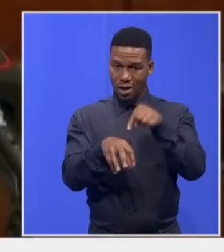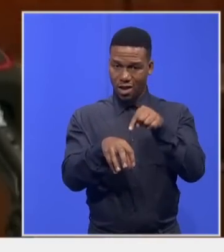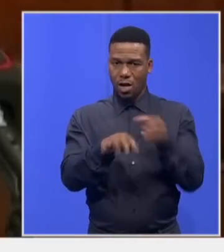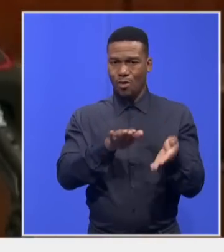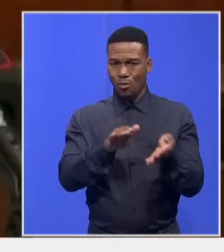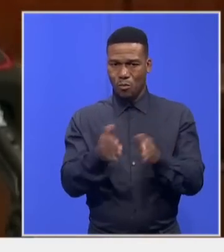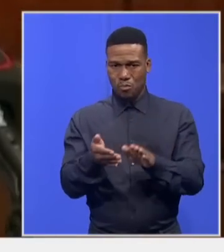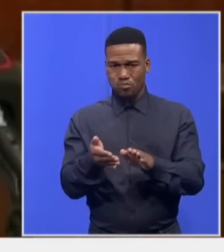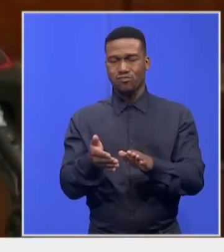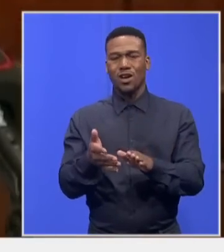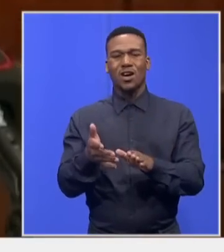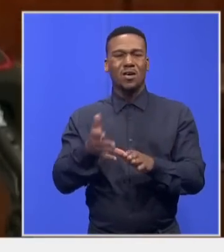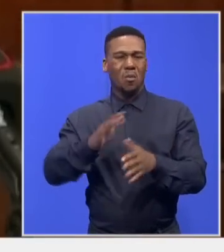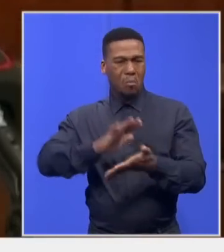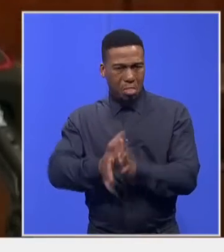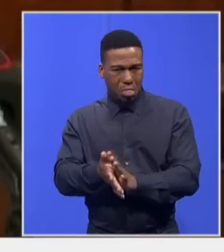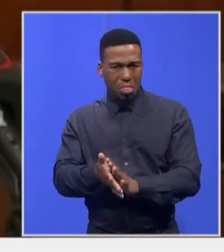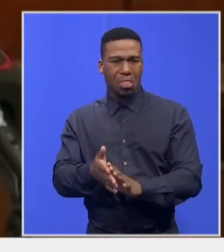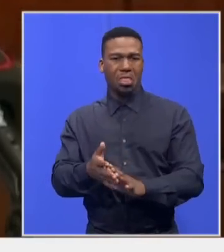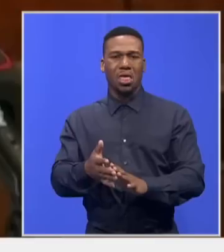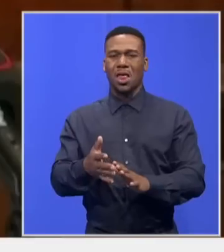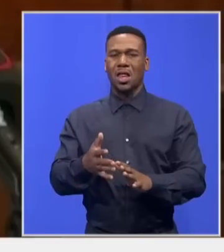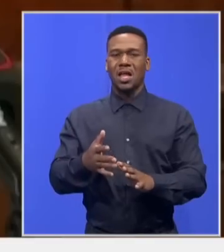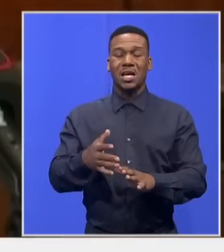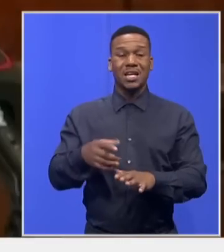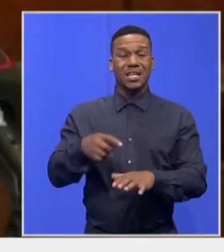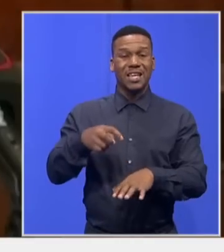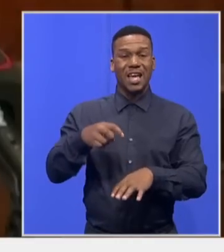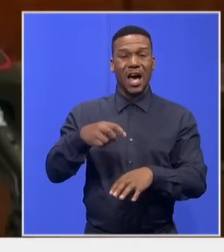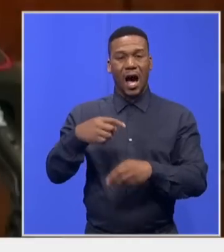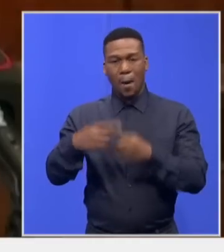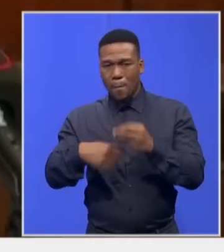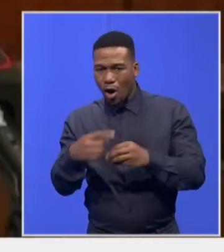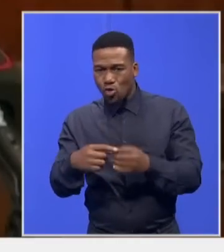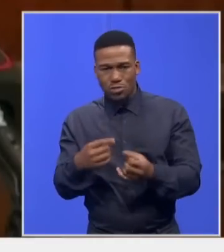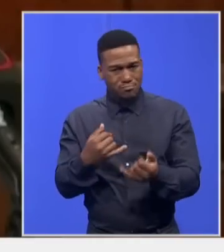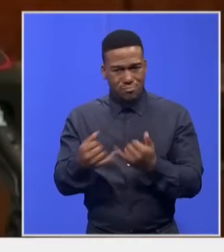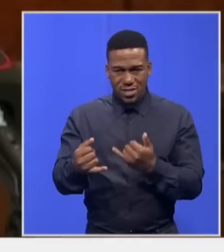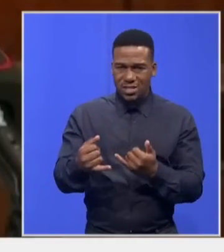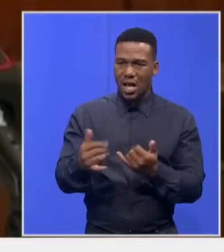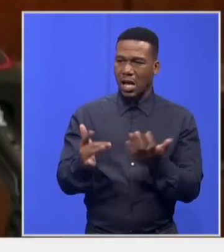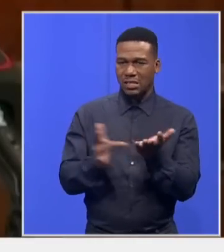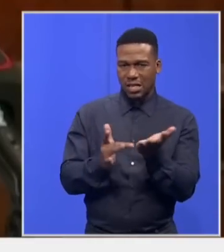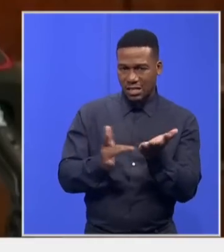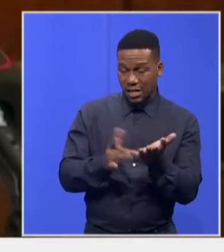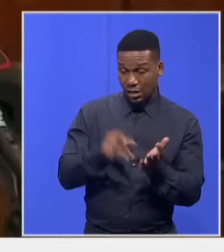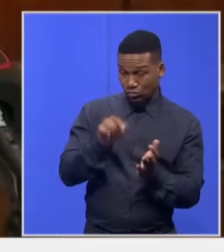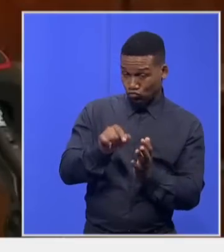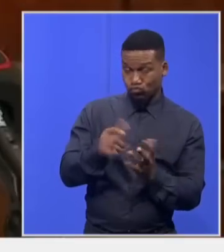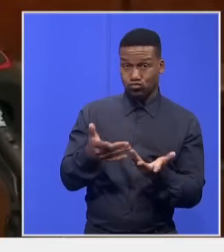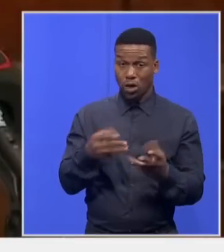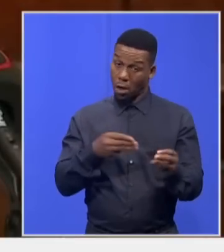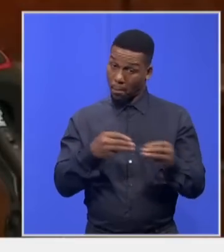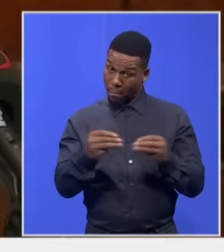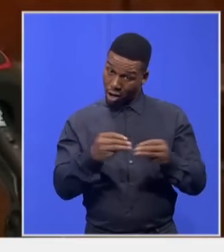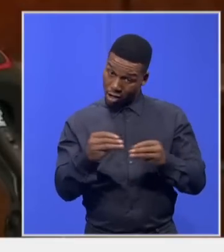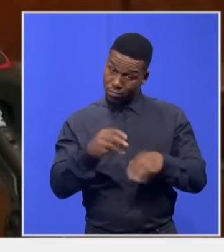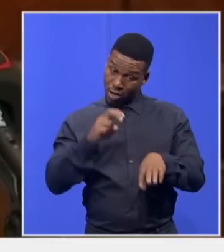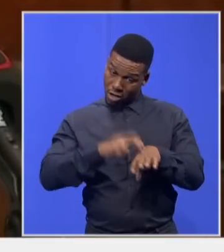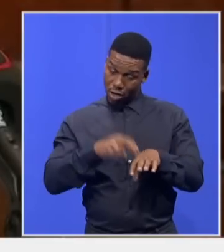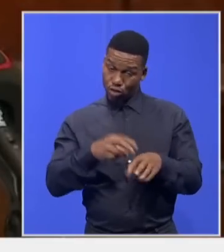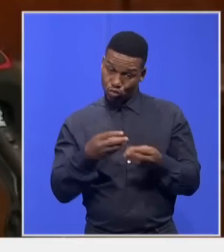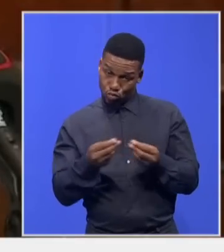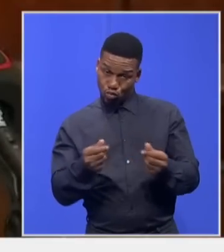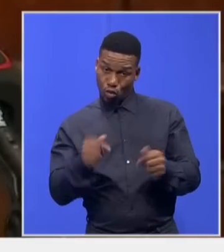design. It was about the procedural missteps on our part, and management has shared with us that the attention